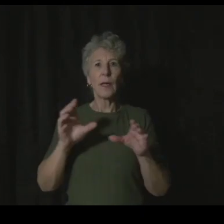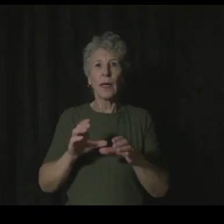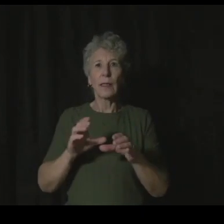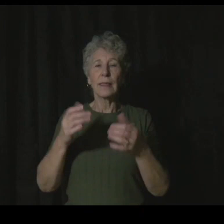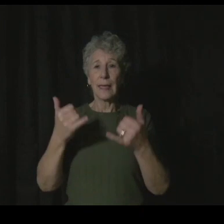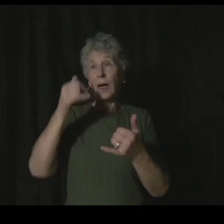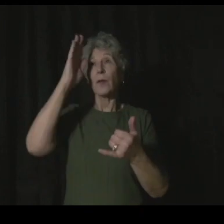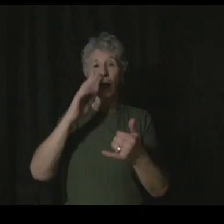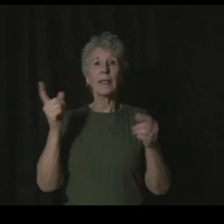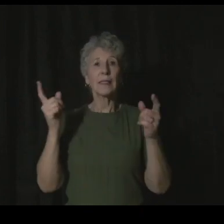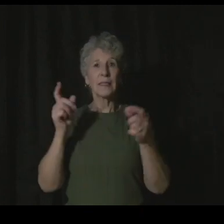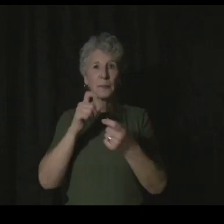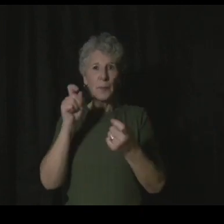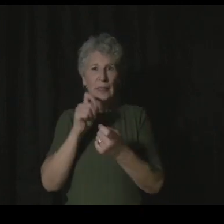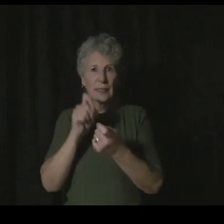specific, right?